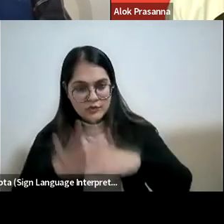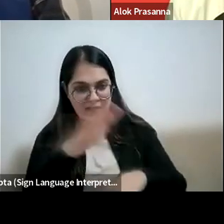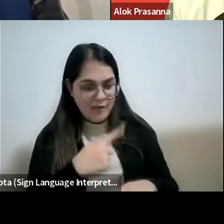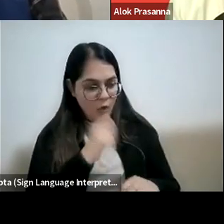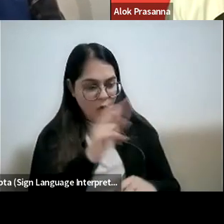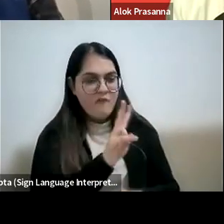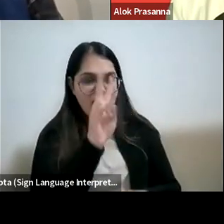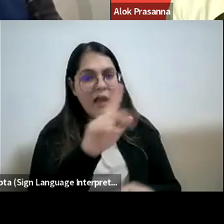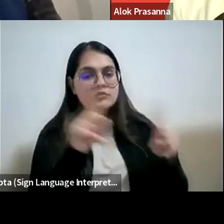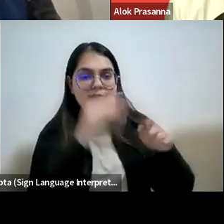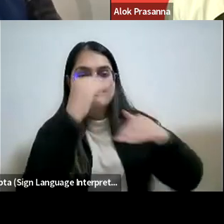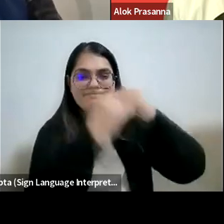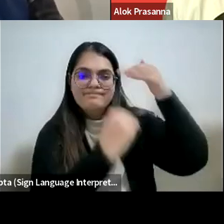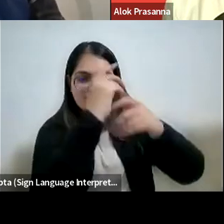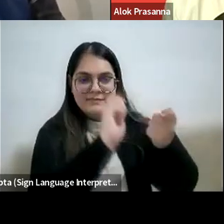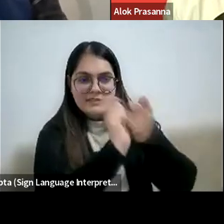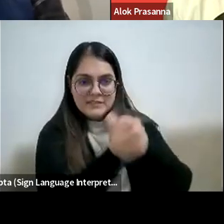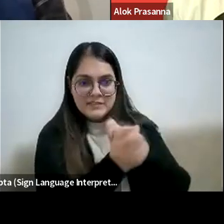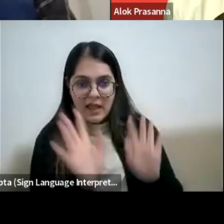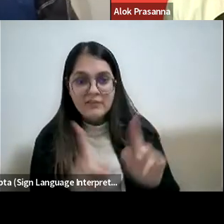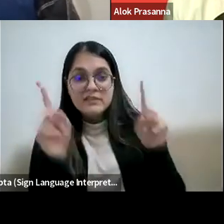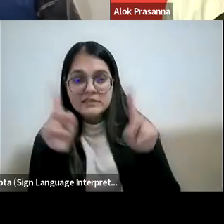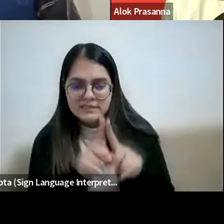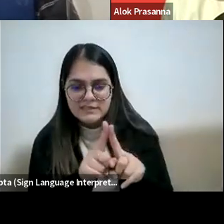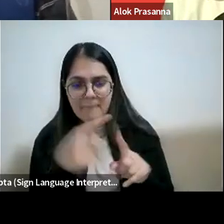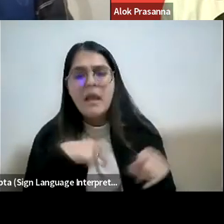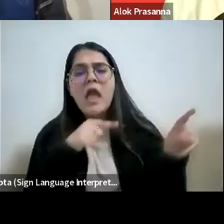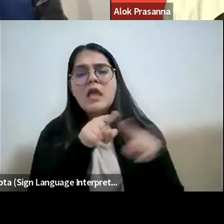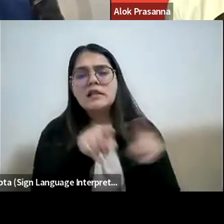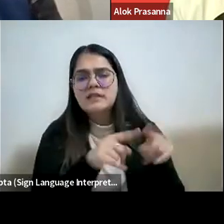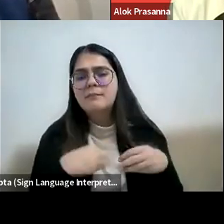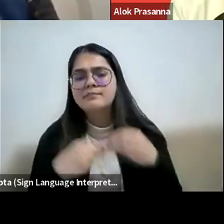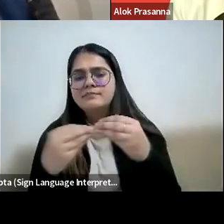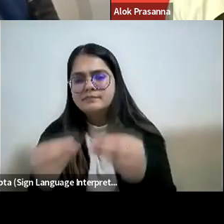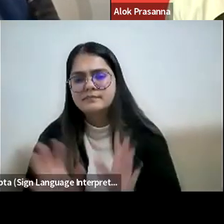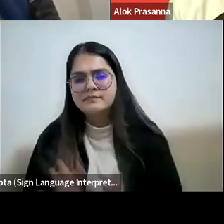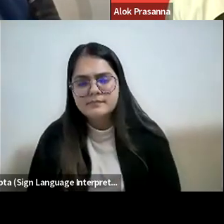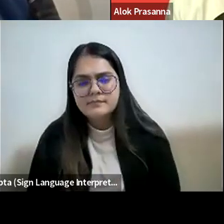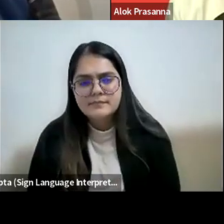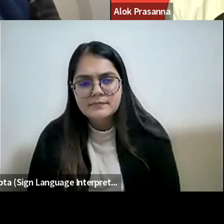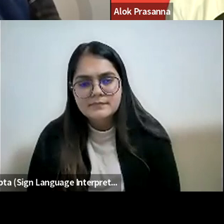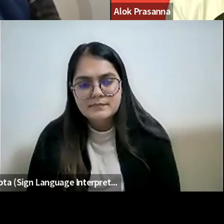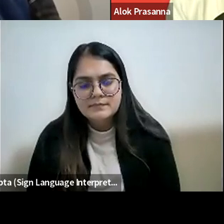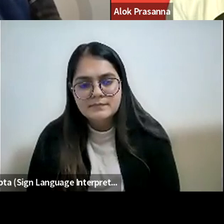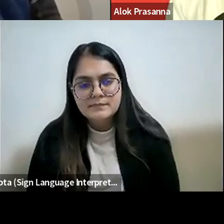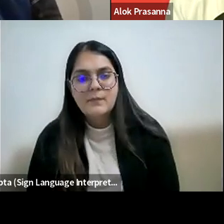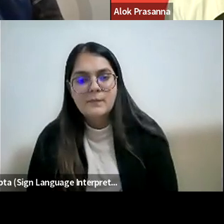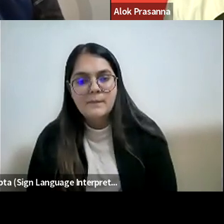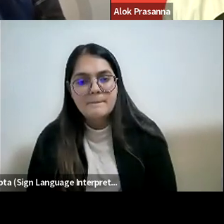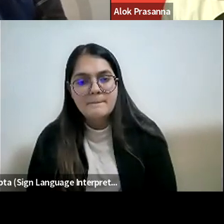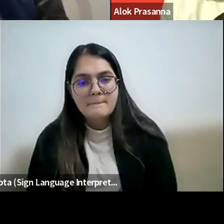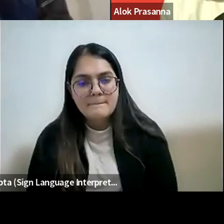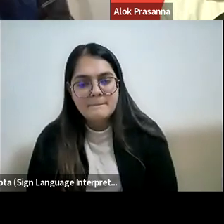and they evolve. So, if you look at, I'll give you a very, very, very well-known example of